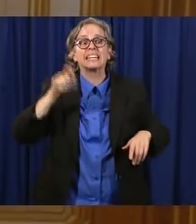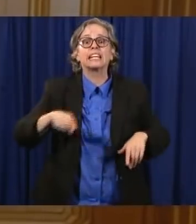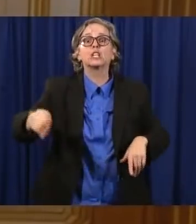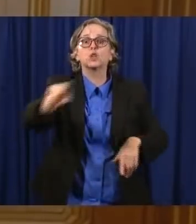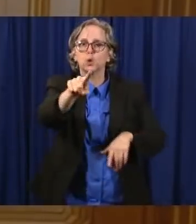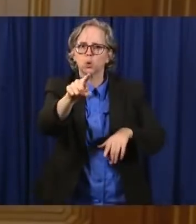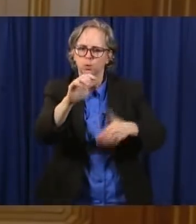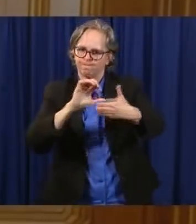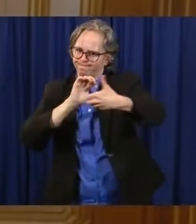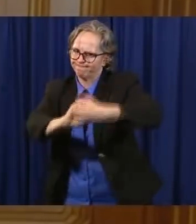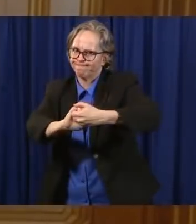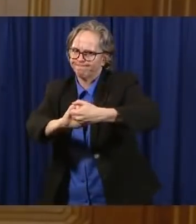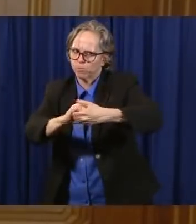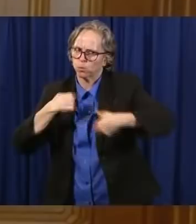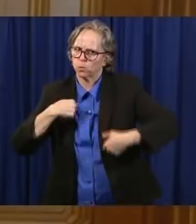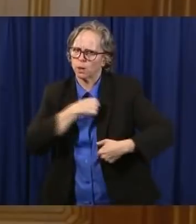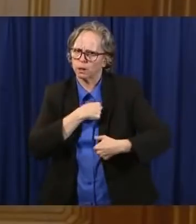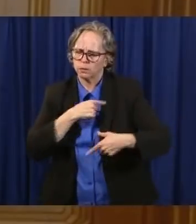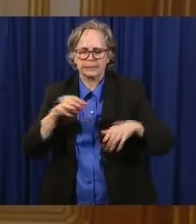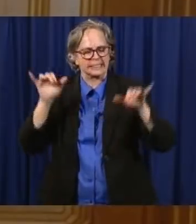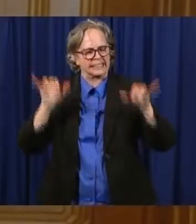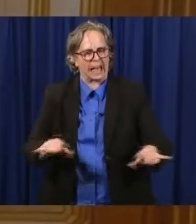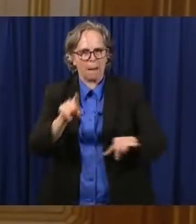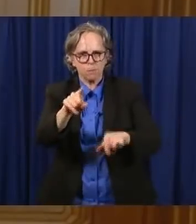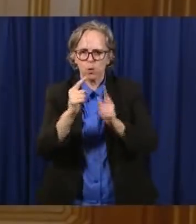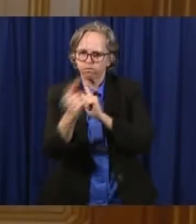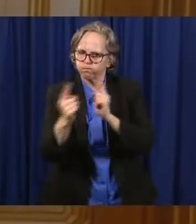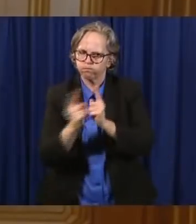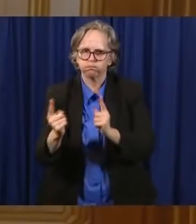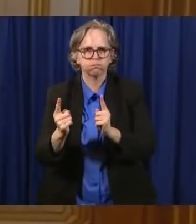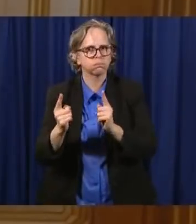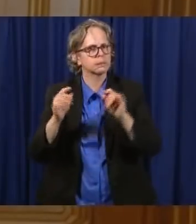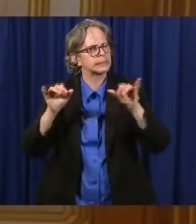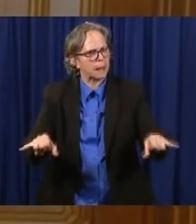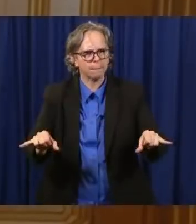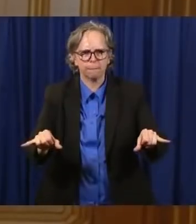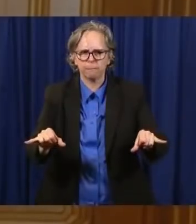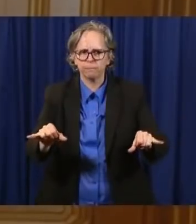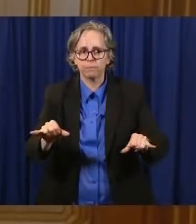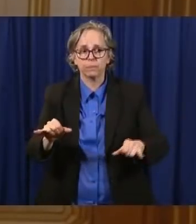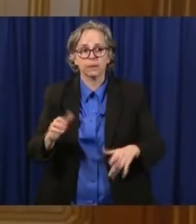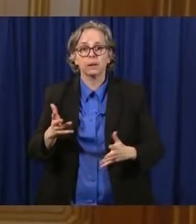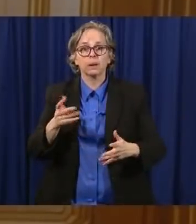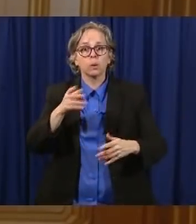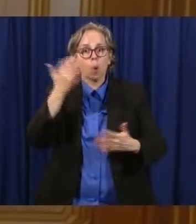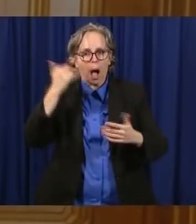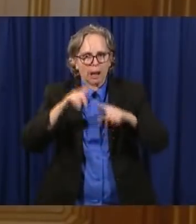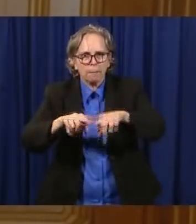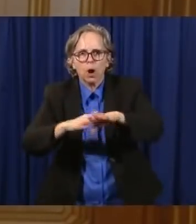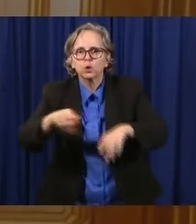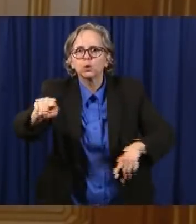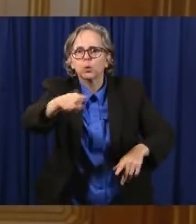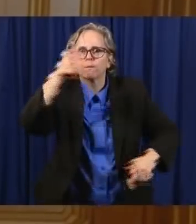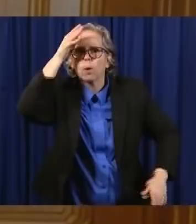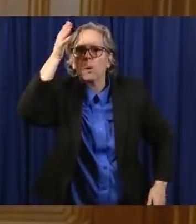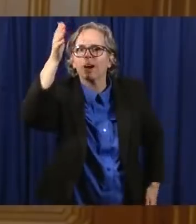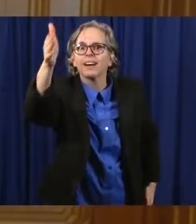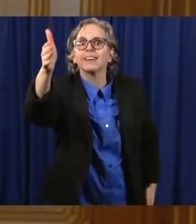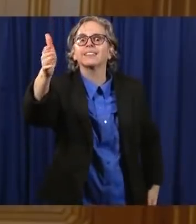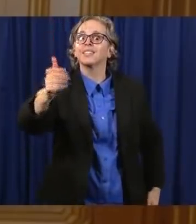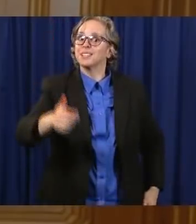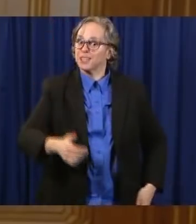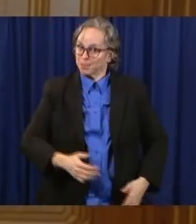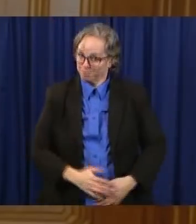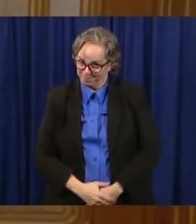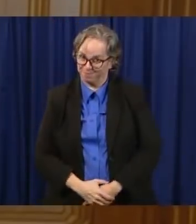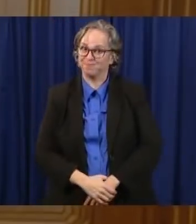are going to get to the point where we can move forward. Every morning I get a series